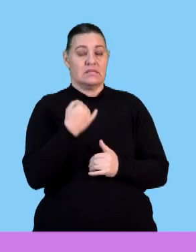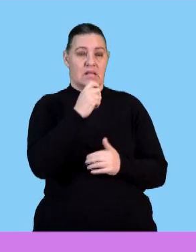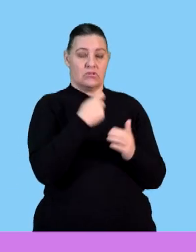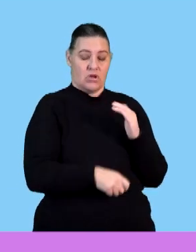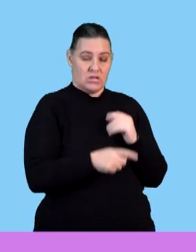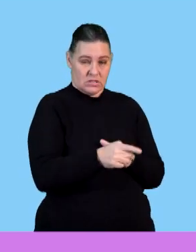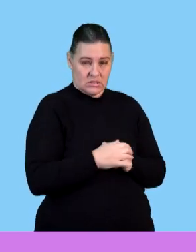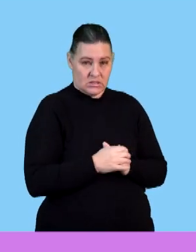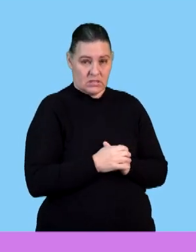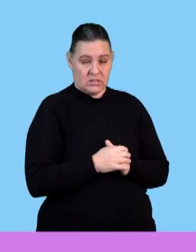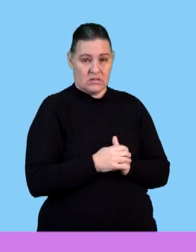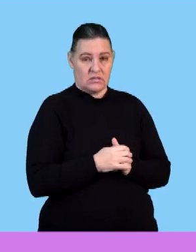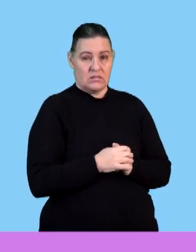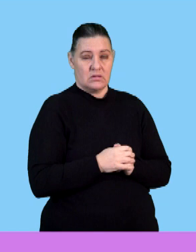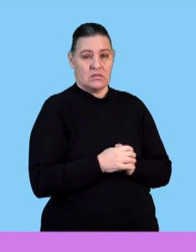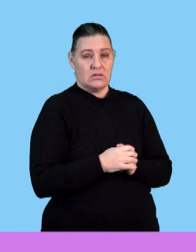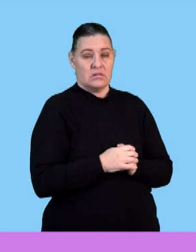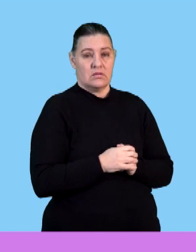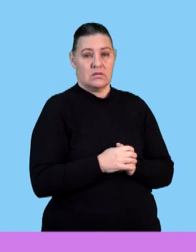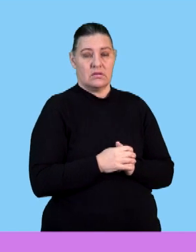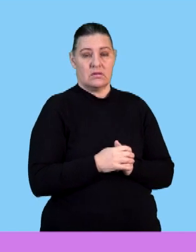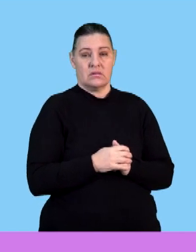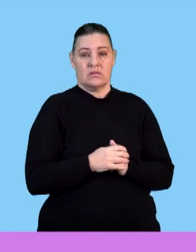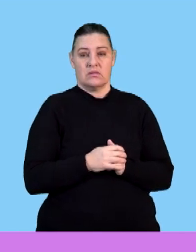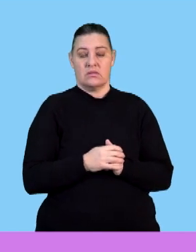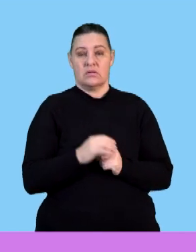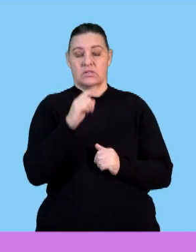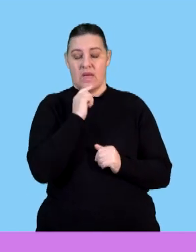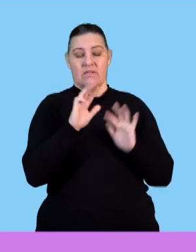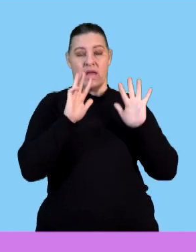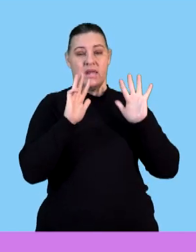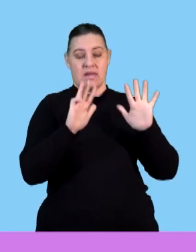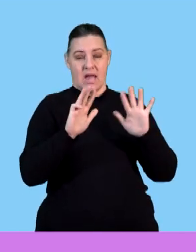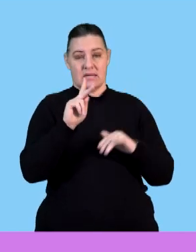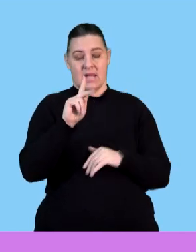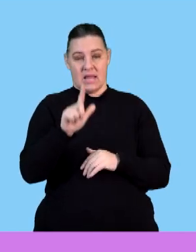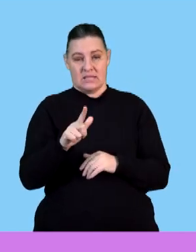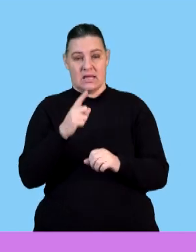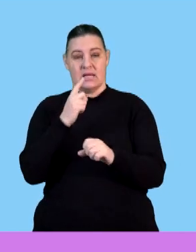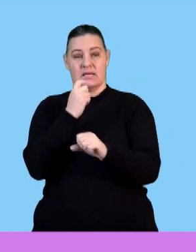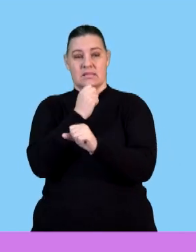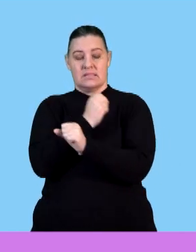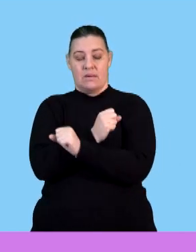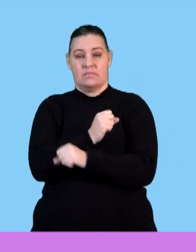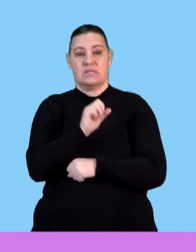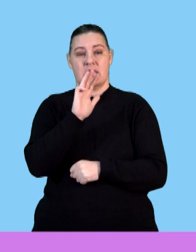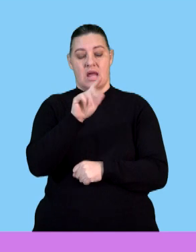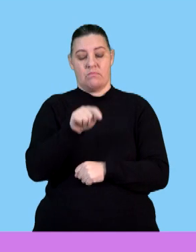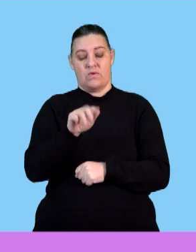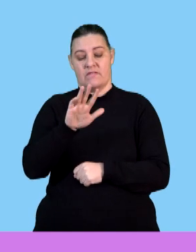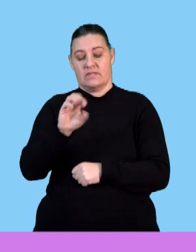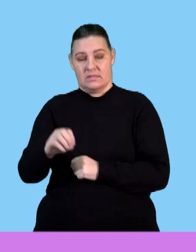charge for. So in my first bracket, I have 9 kiloliters times 9 rand 50.